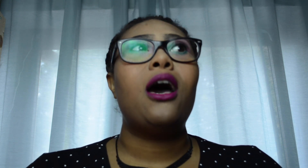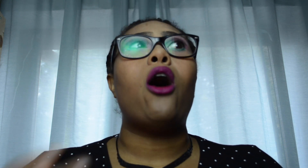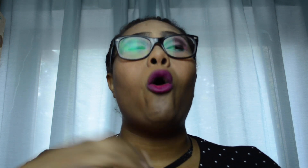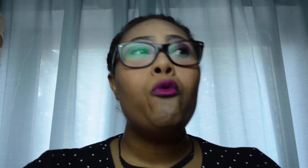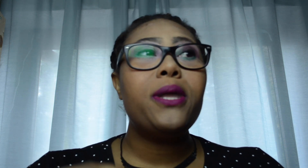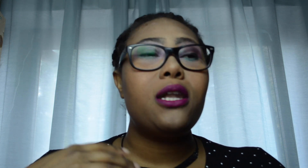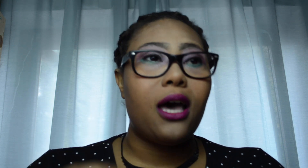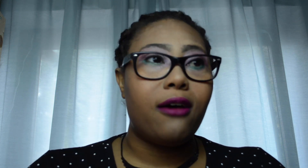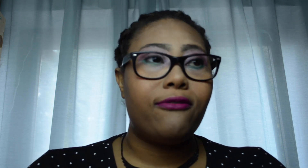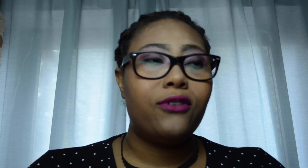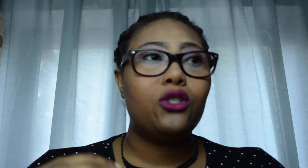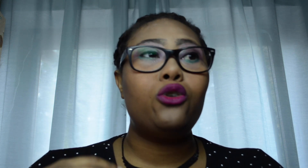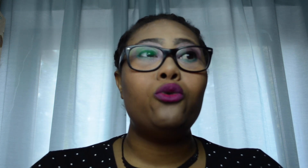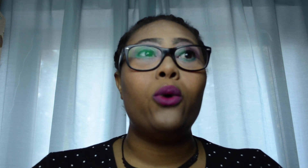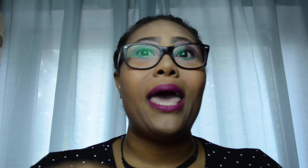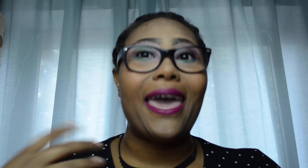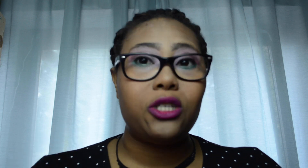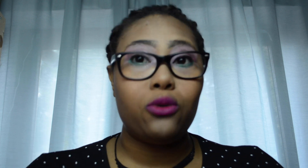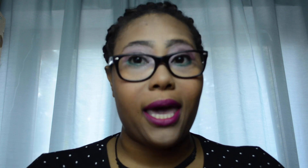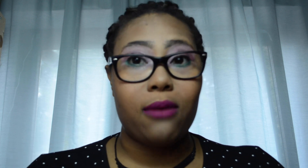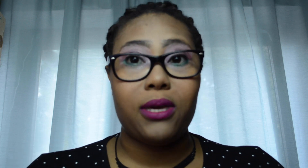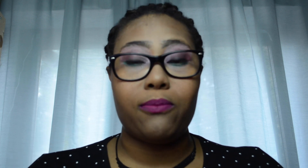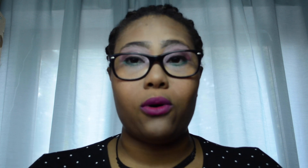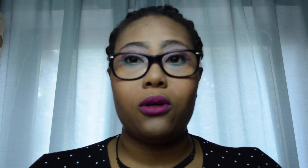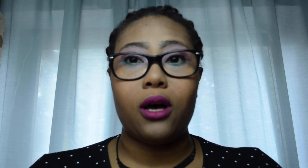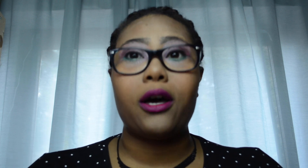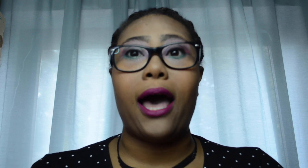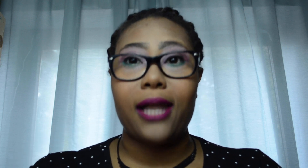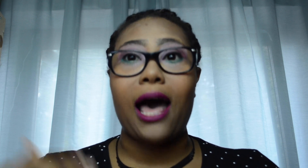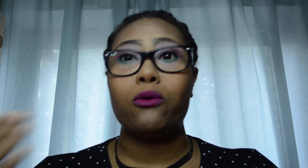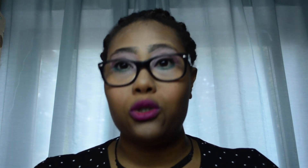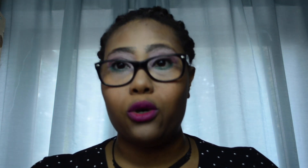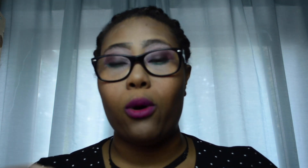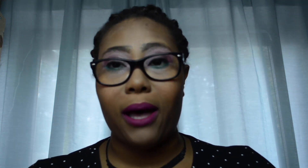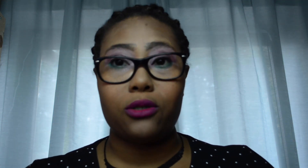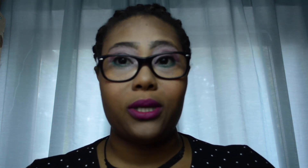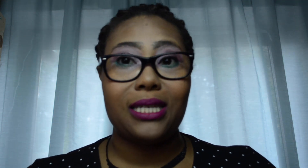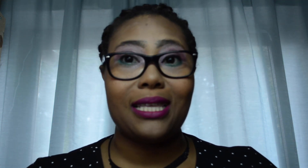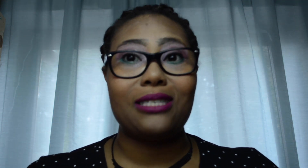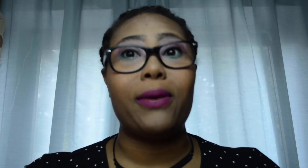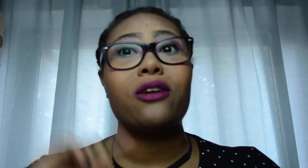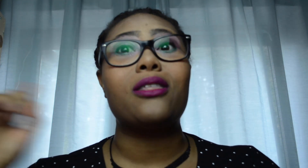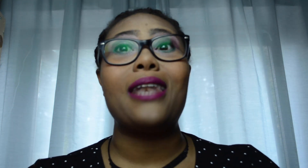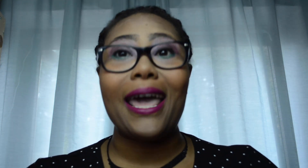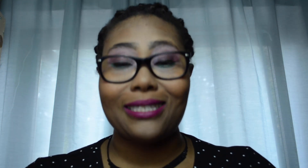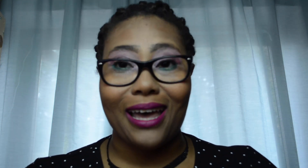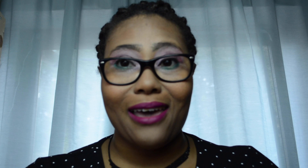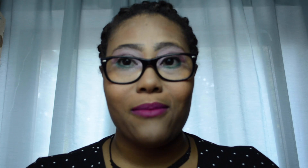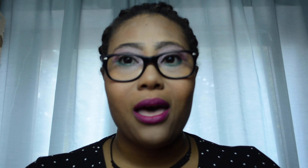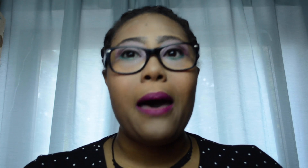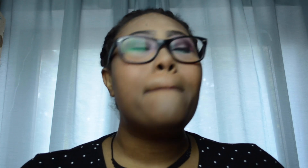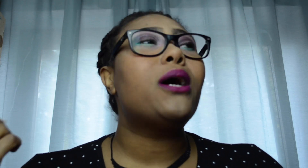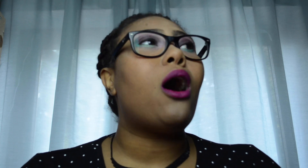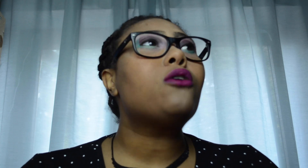it, open enough to educate people on how to go about doing these things better the next